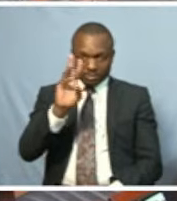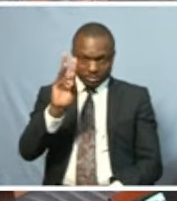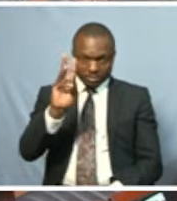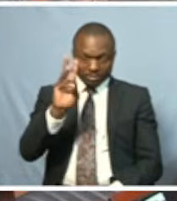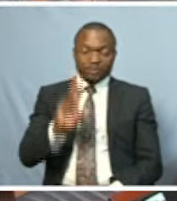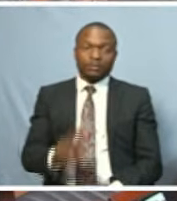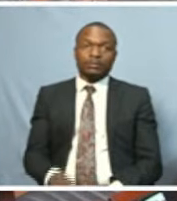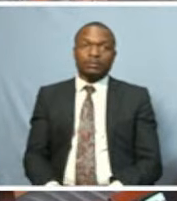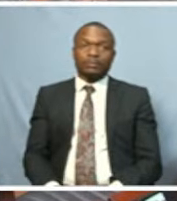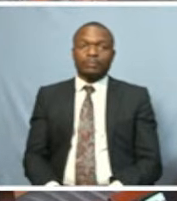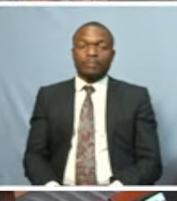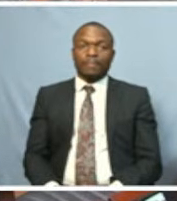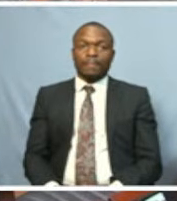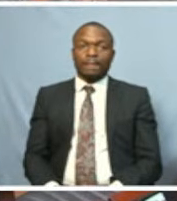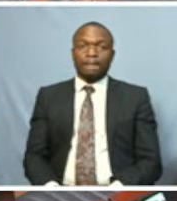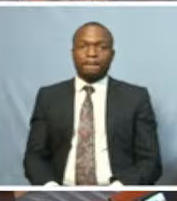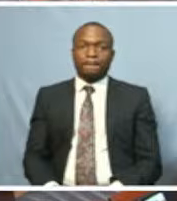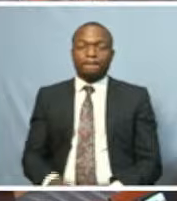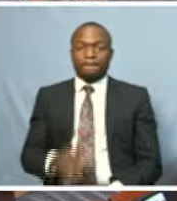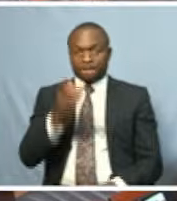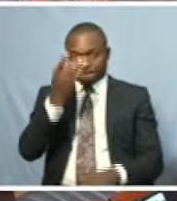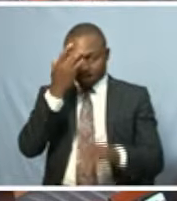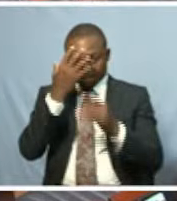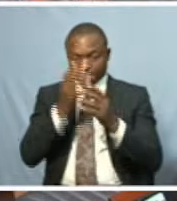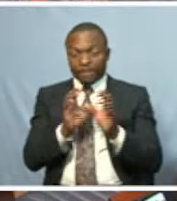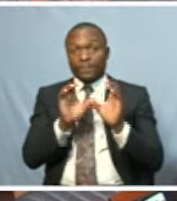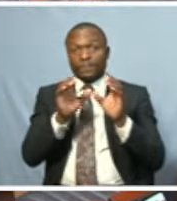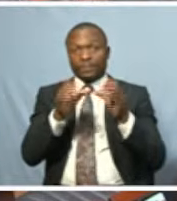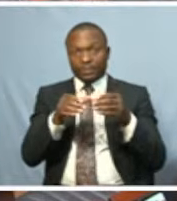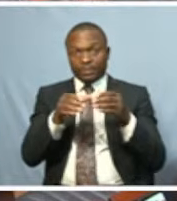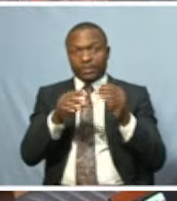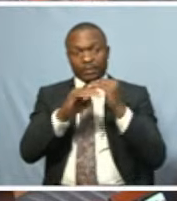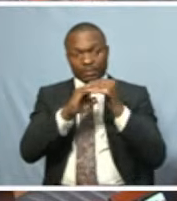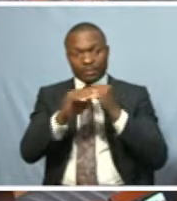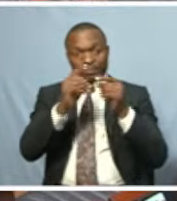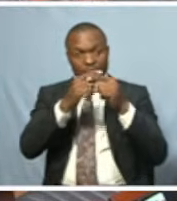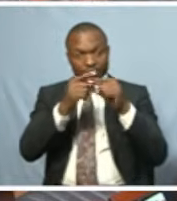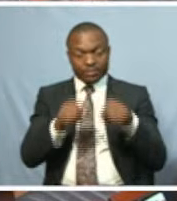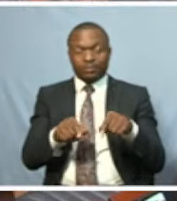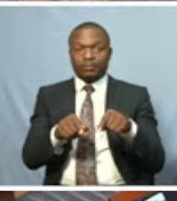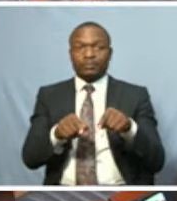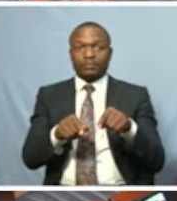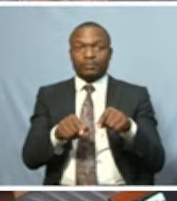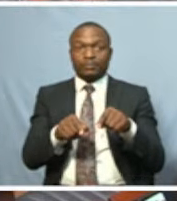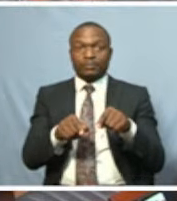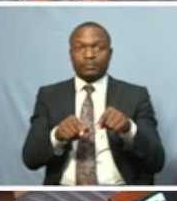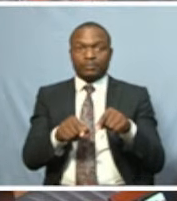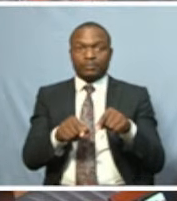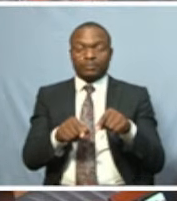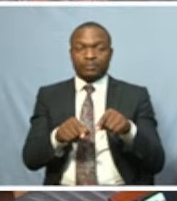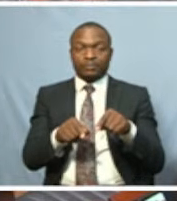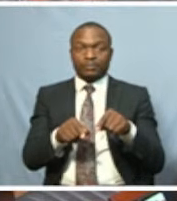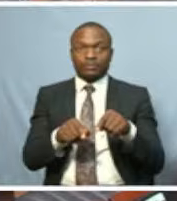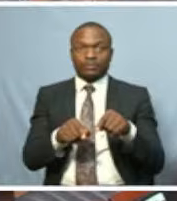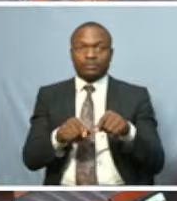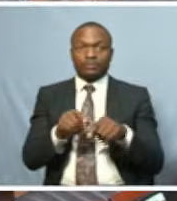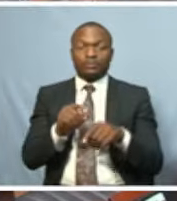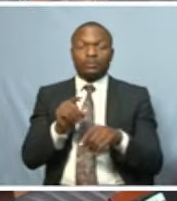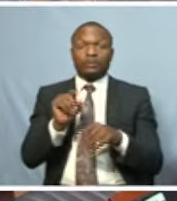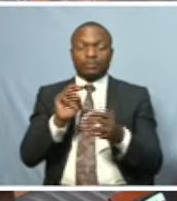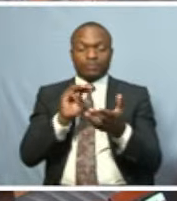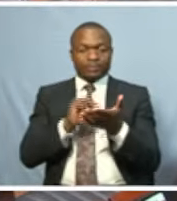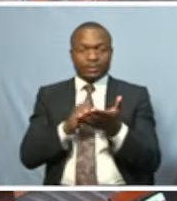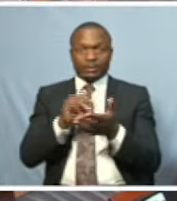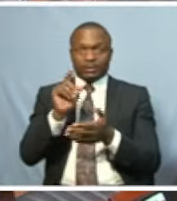2026. And we do expect committee stage to be taken on Friday, 20th March